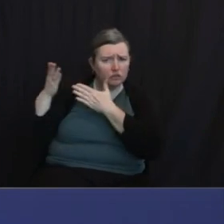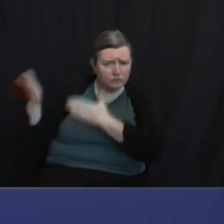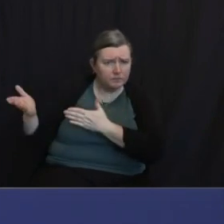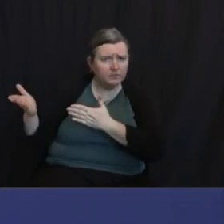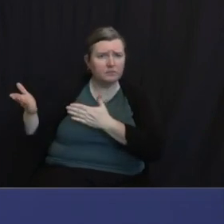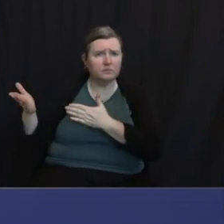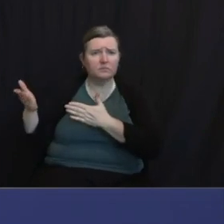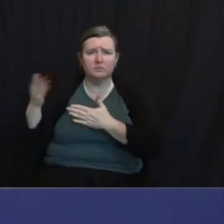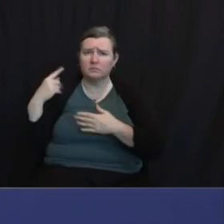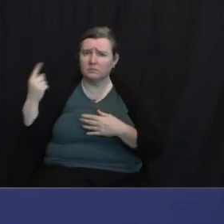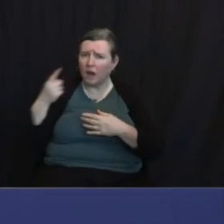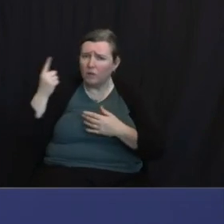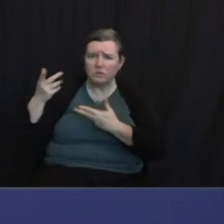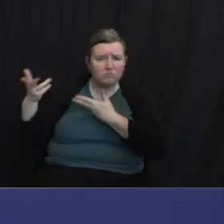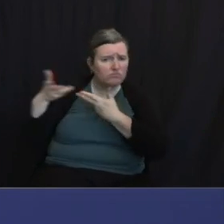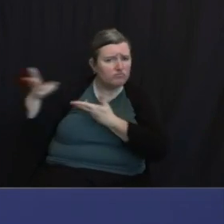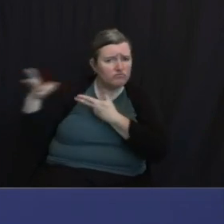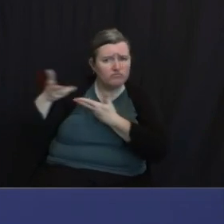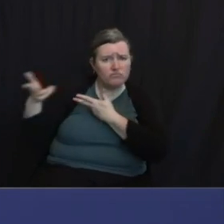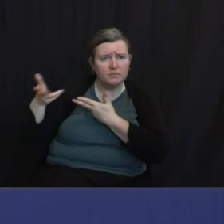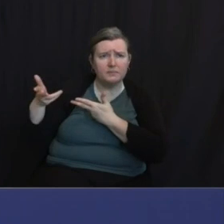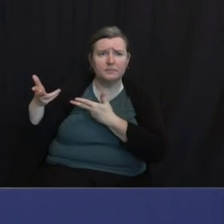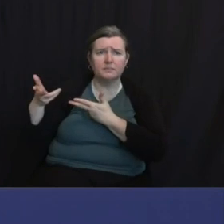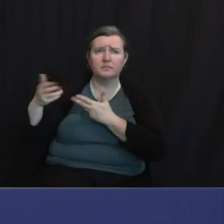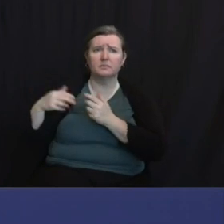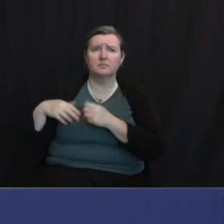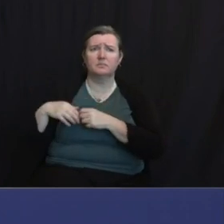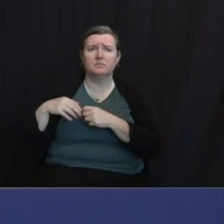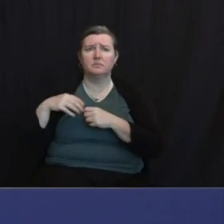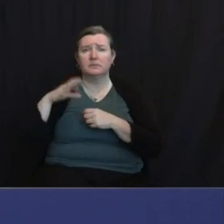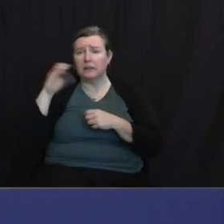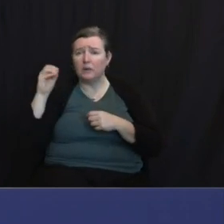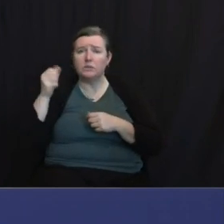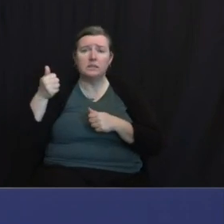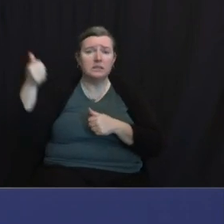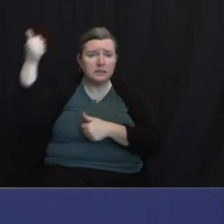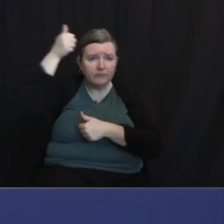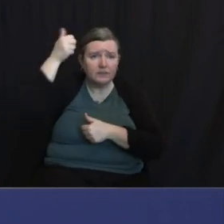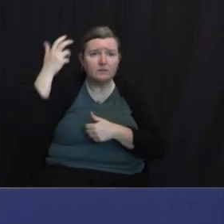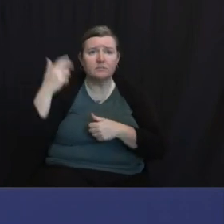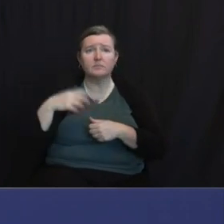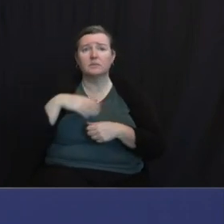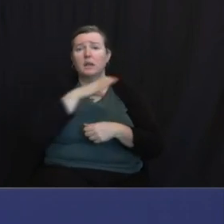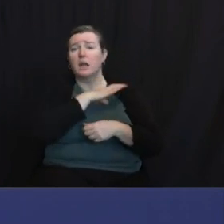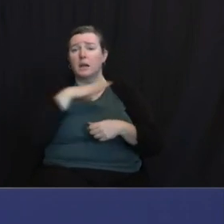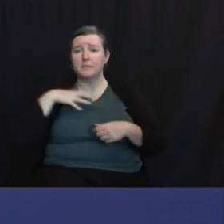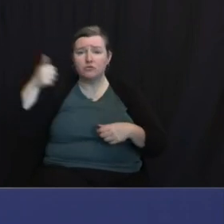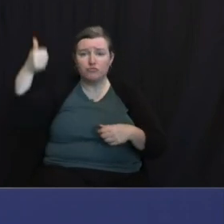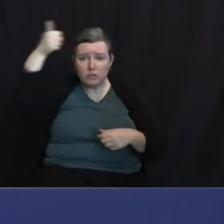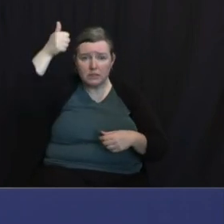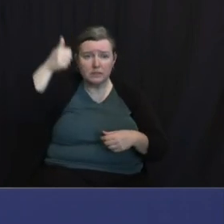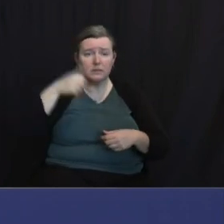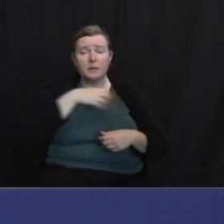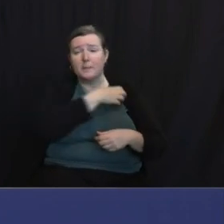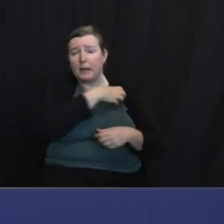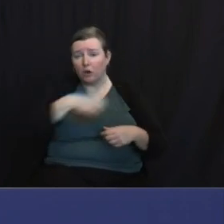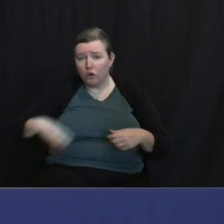teams, whether it's Tom DeGise, the county executive, the commissioners, the mayors, who are